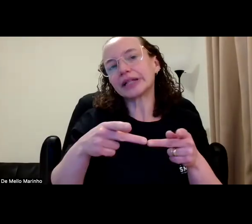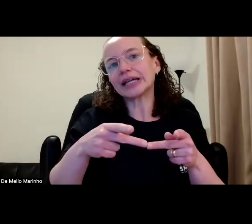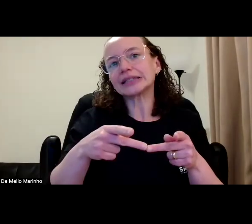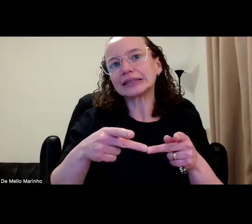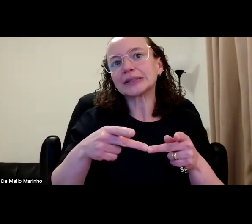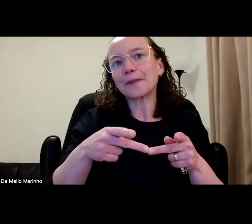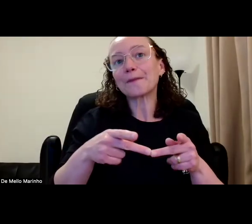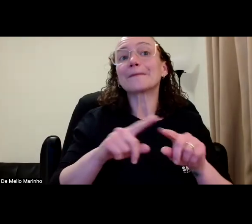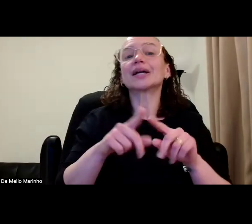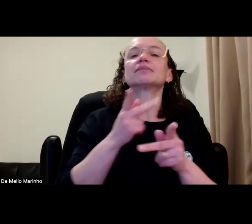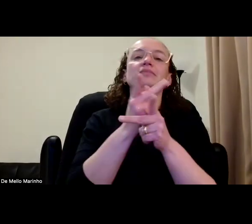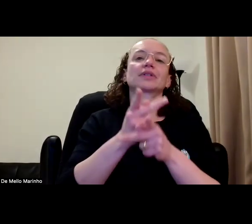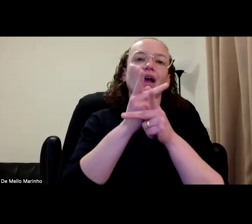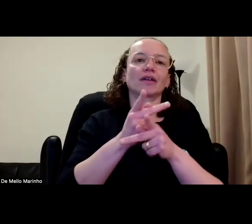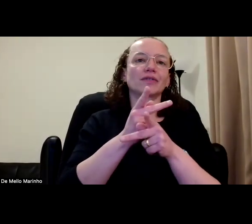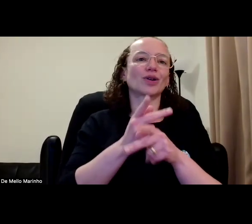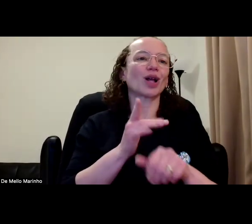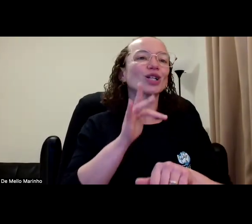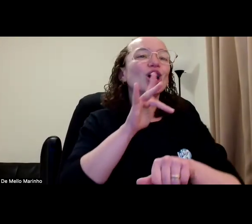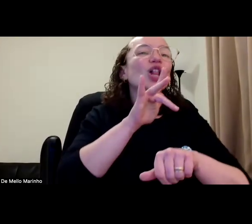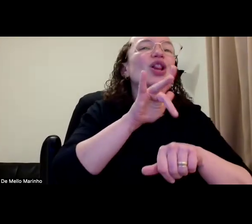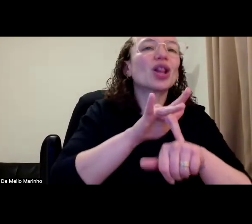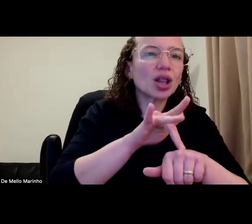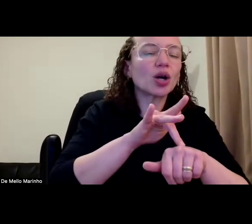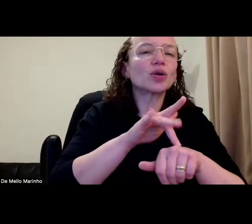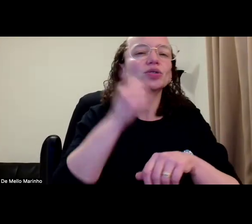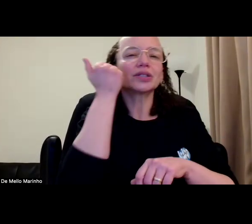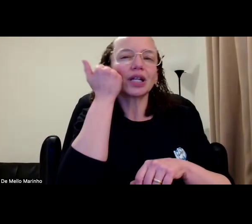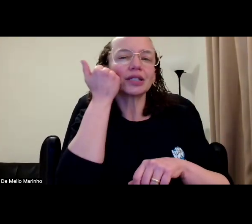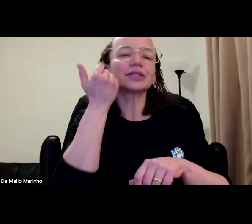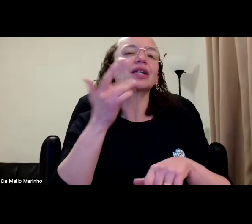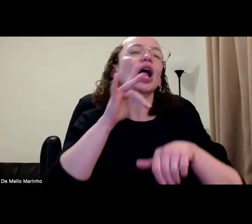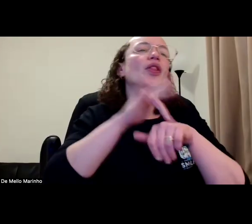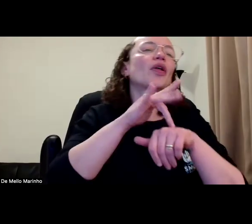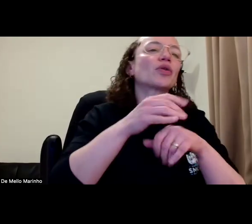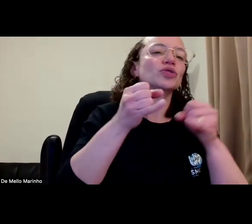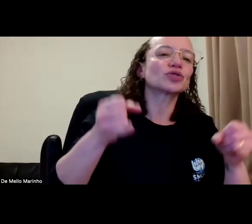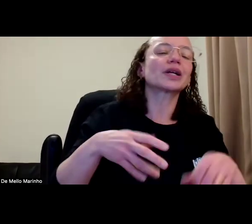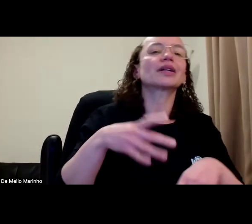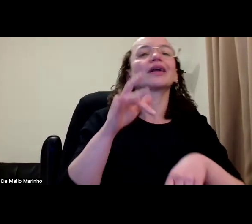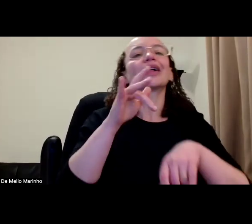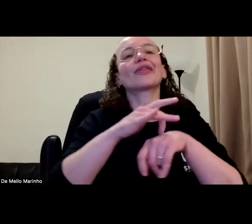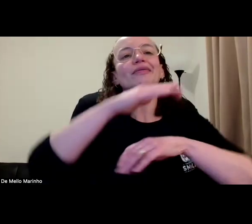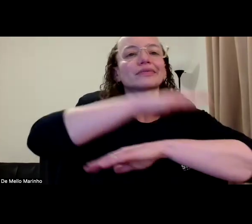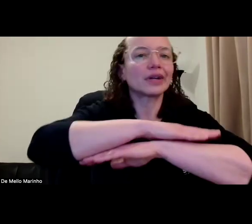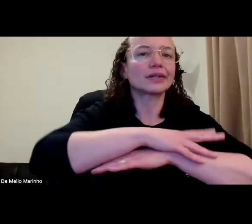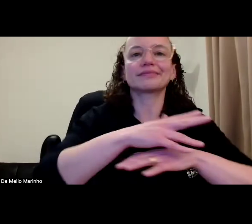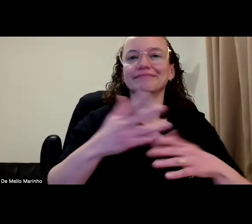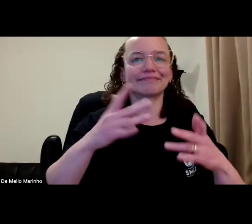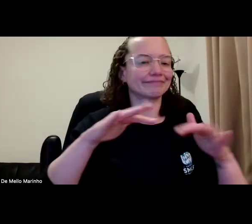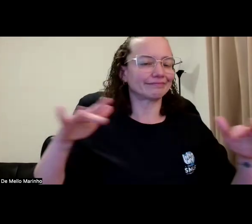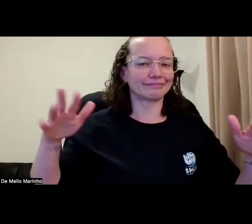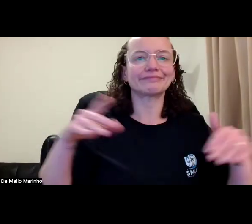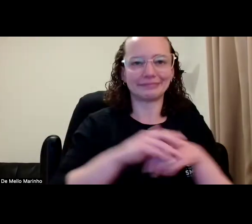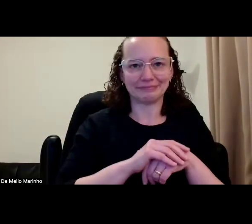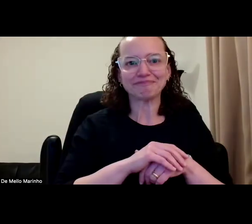times, this is what is happening in the dental office, and we have to be careful because we need to,